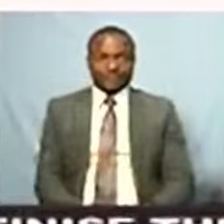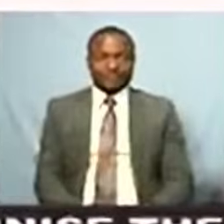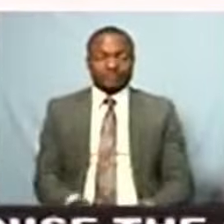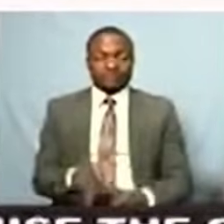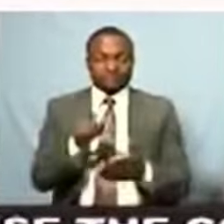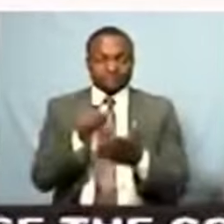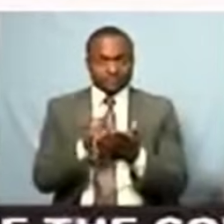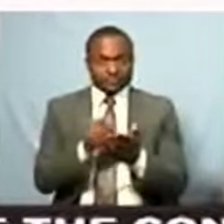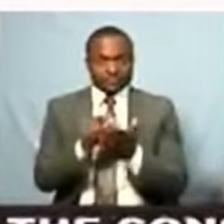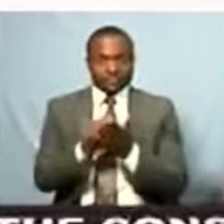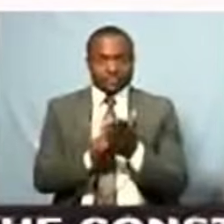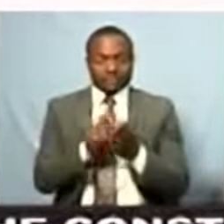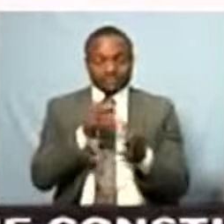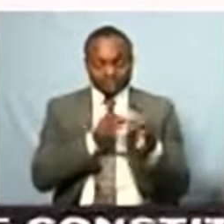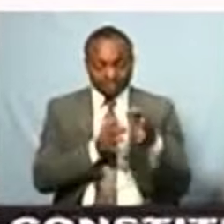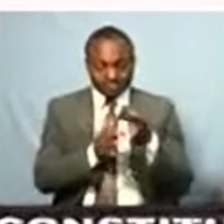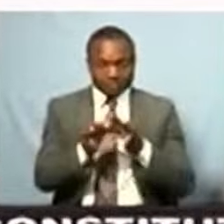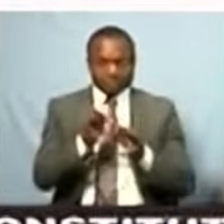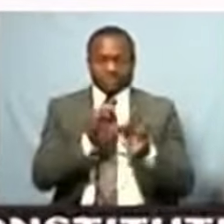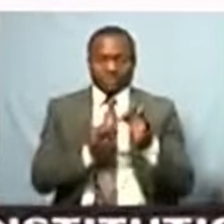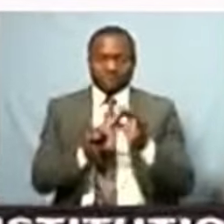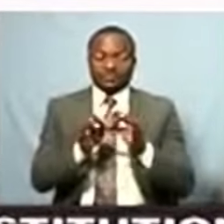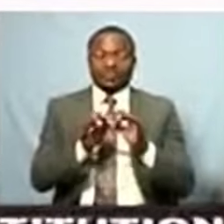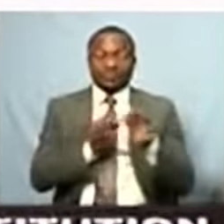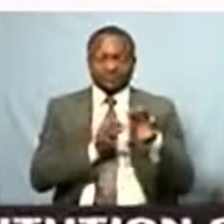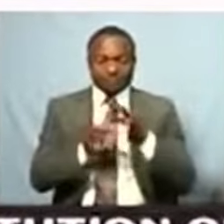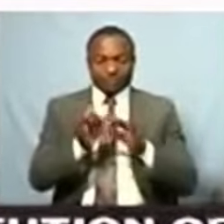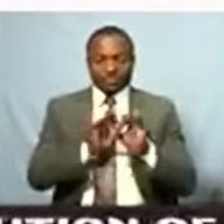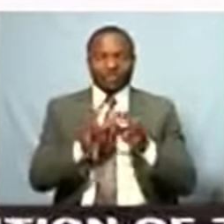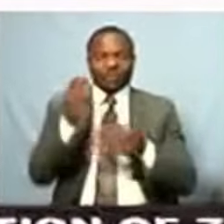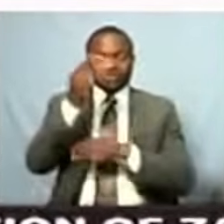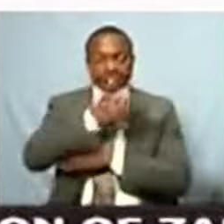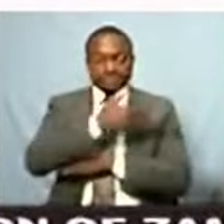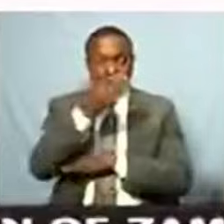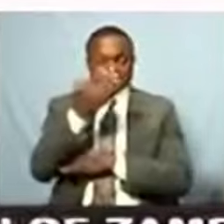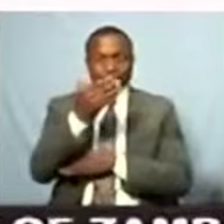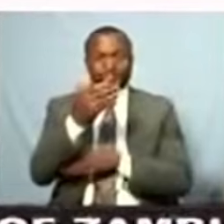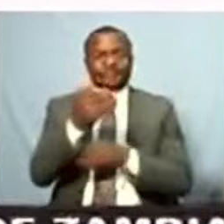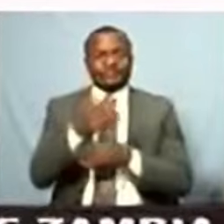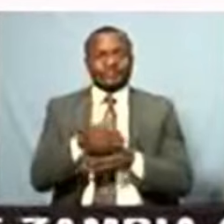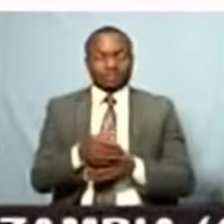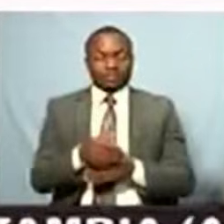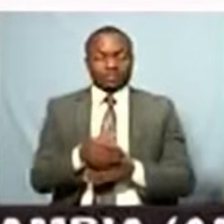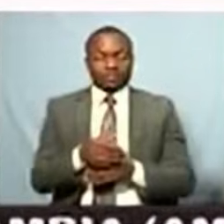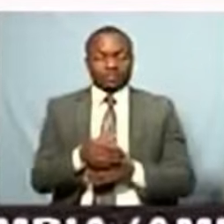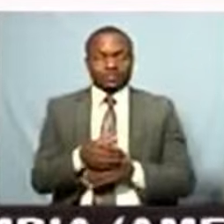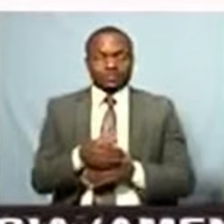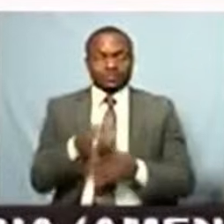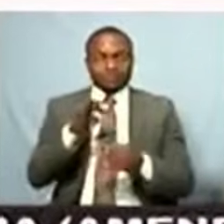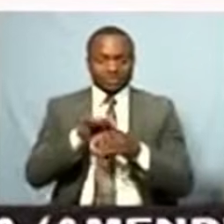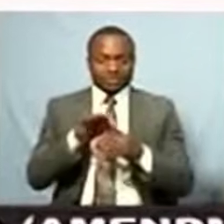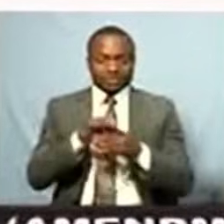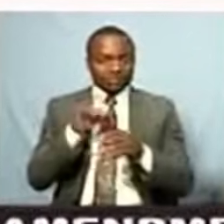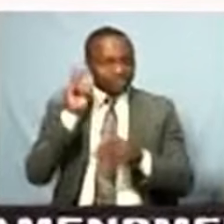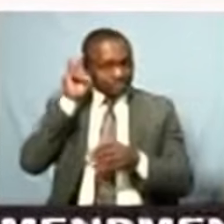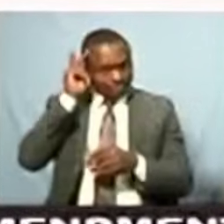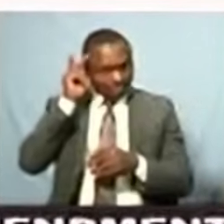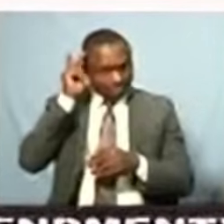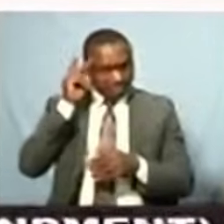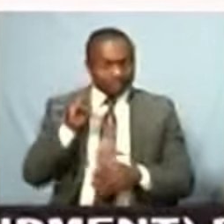This provision is justified as it clarifies that the boundaries are simply for electoral purposes.